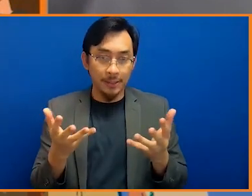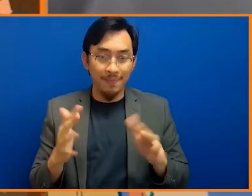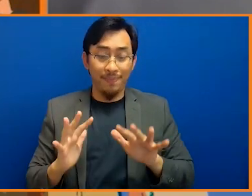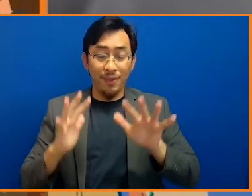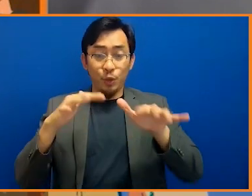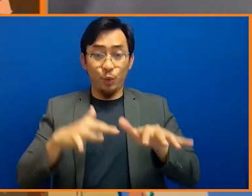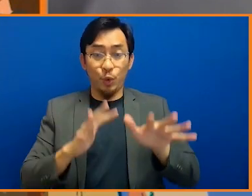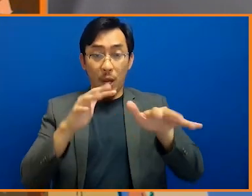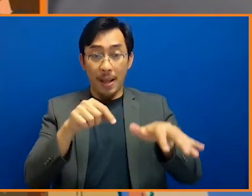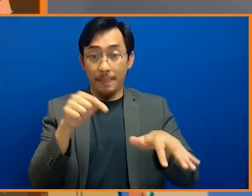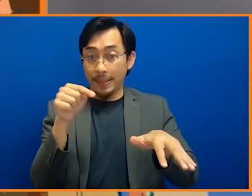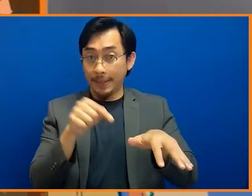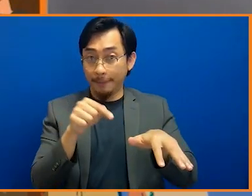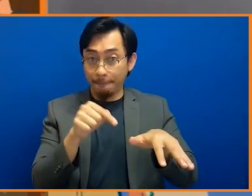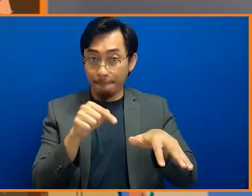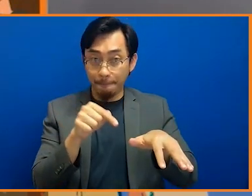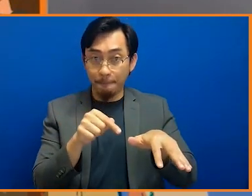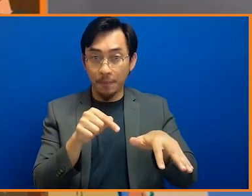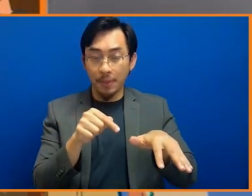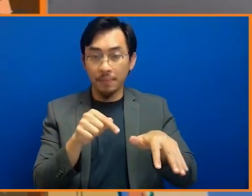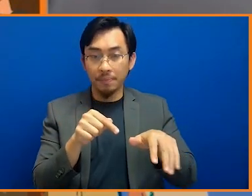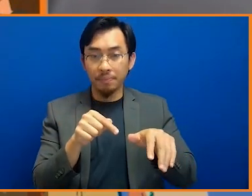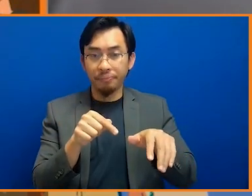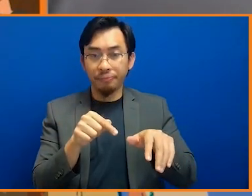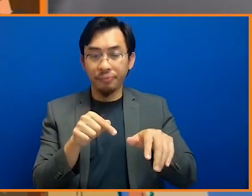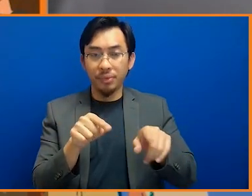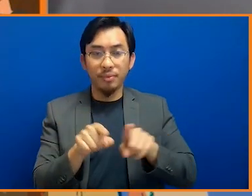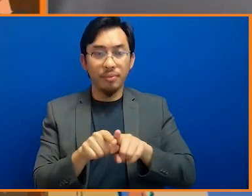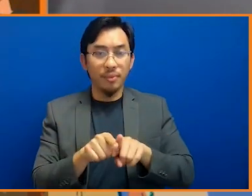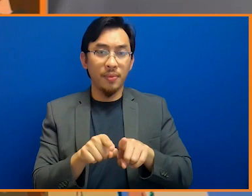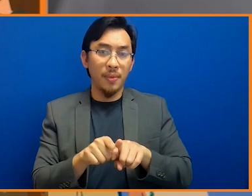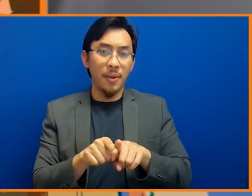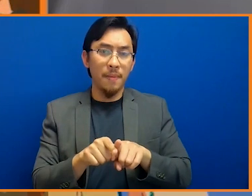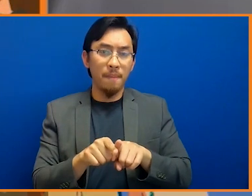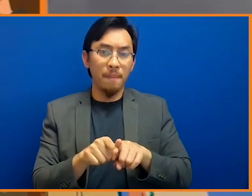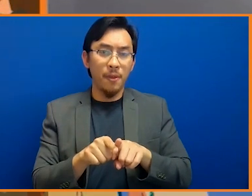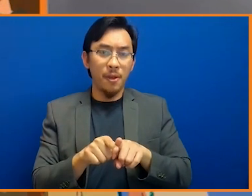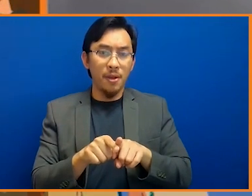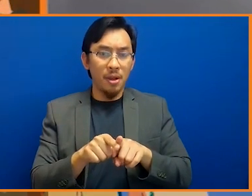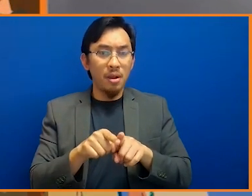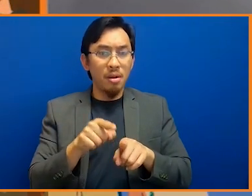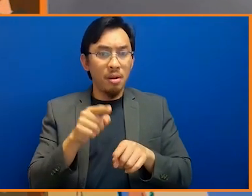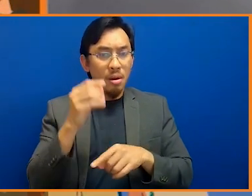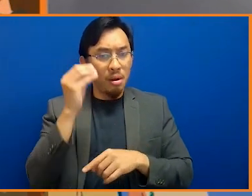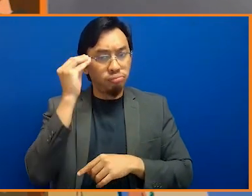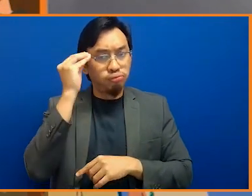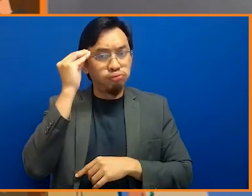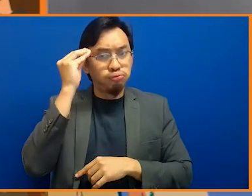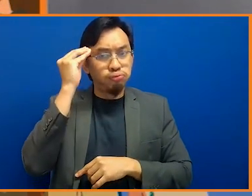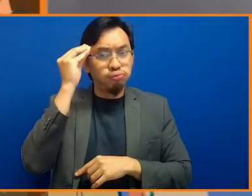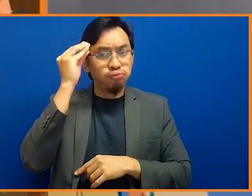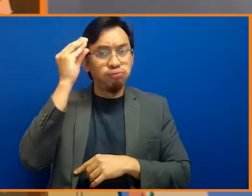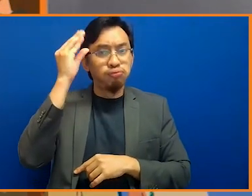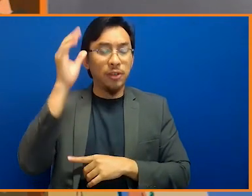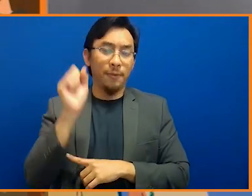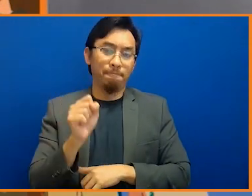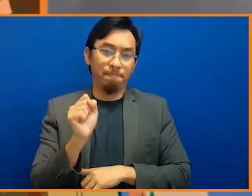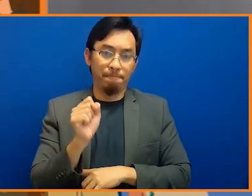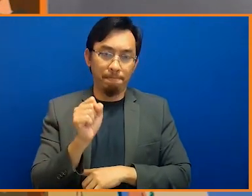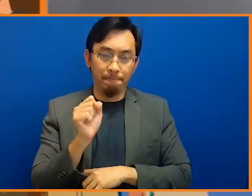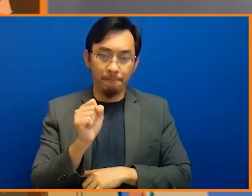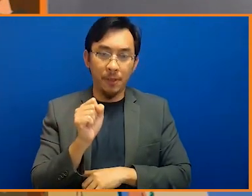about the tsunami itself, and it's the knowledge is growing by